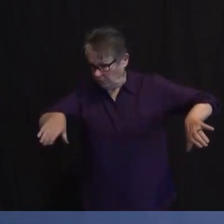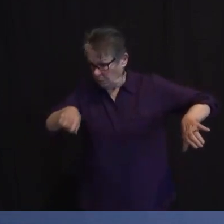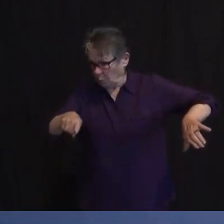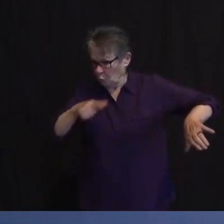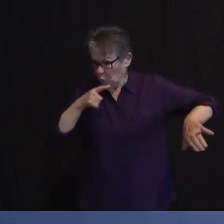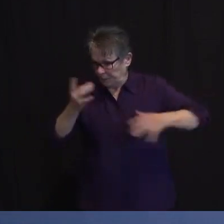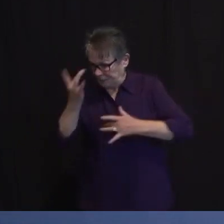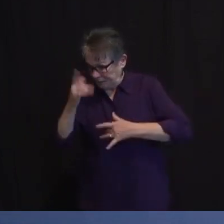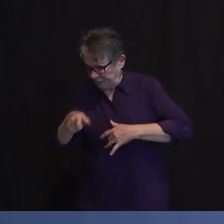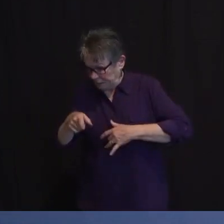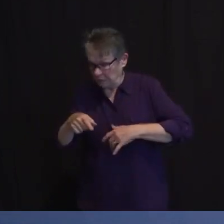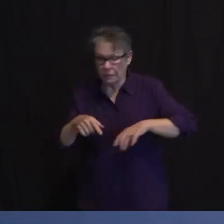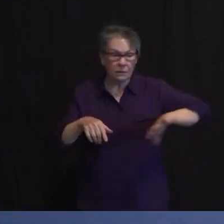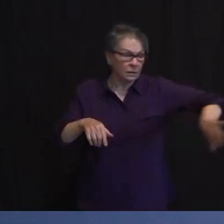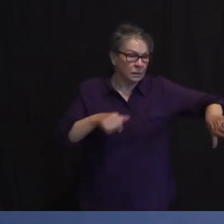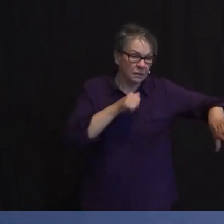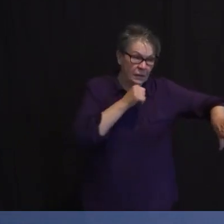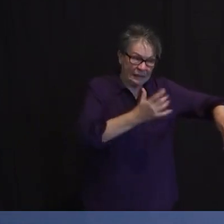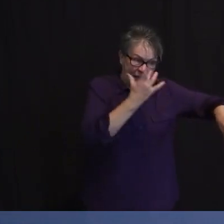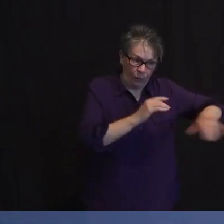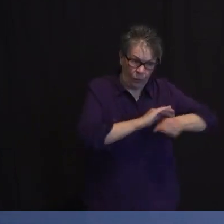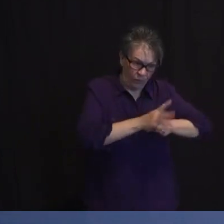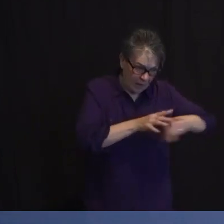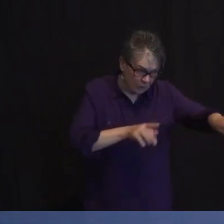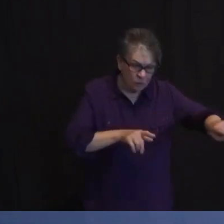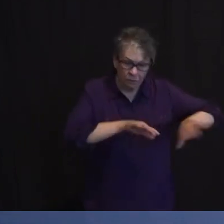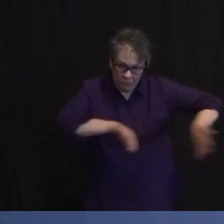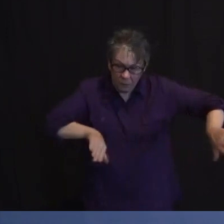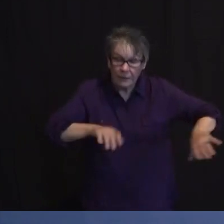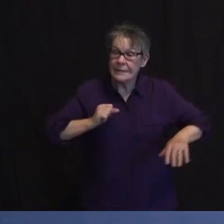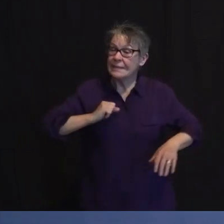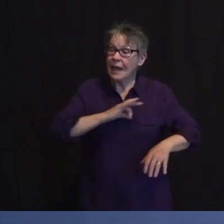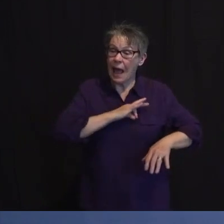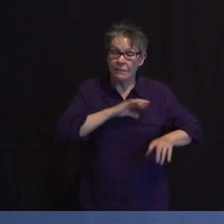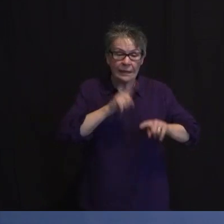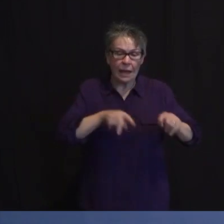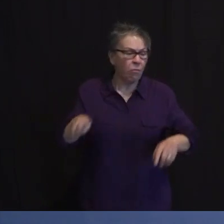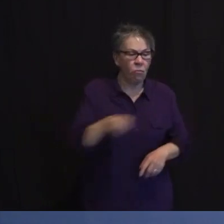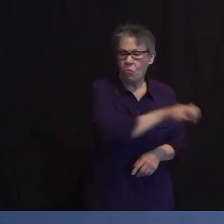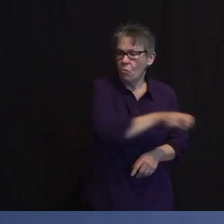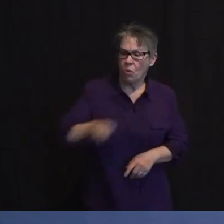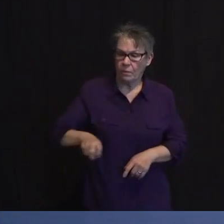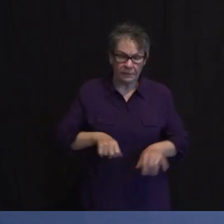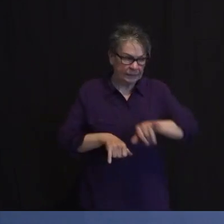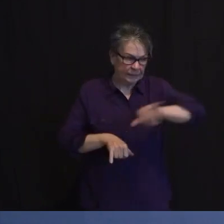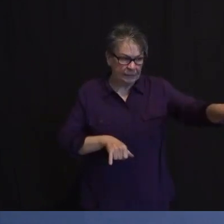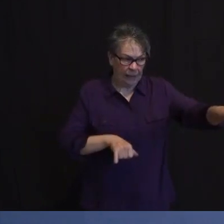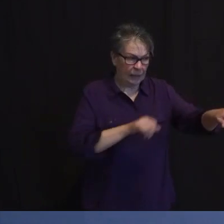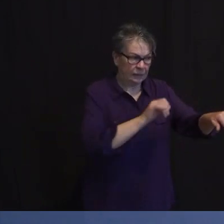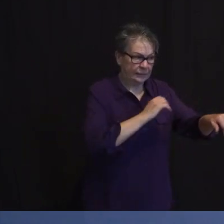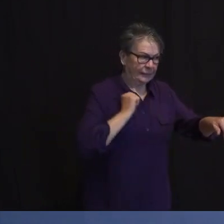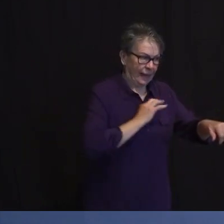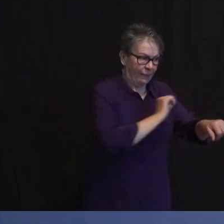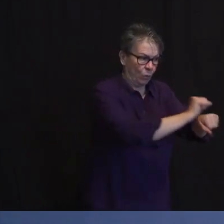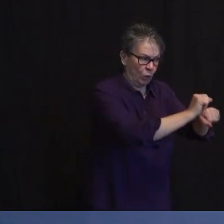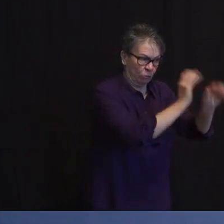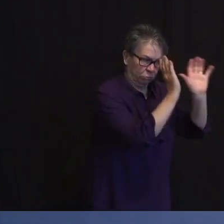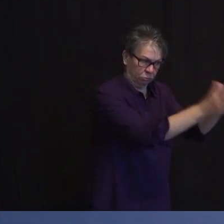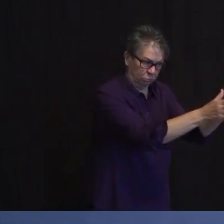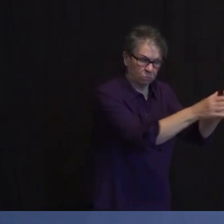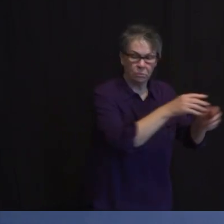investigation and those that are showing no symptoms. So they cannot admit. That's why we're